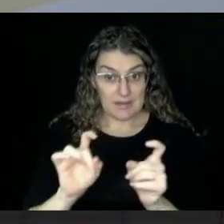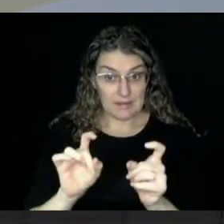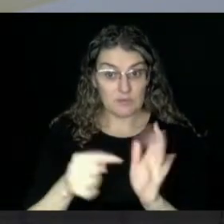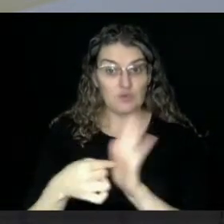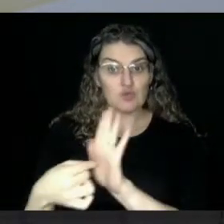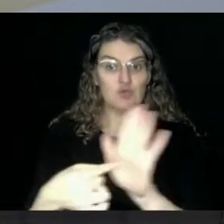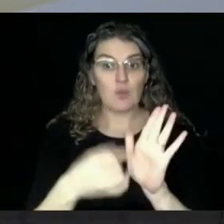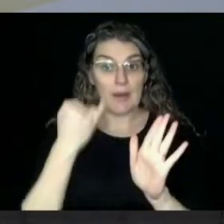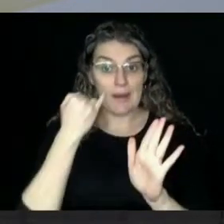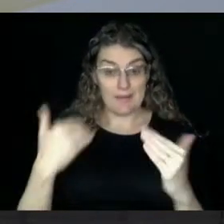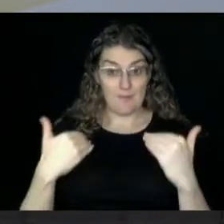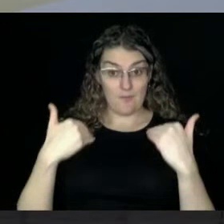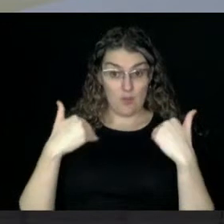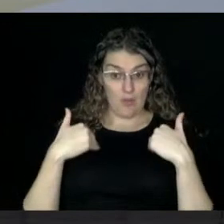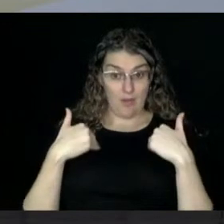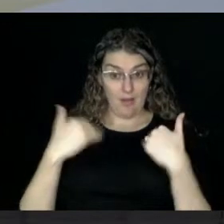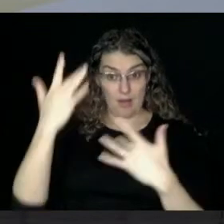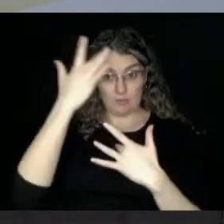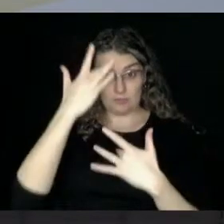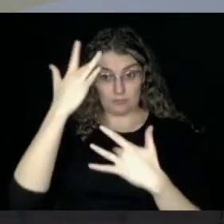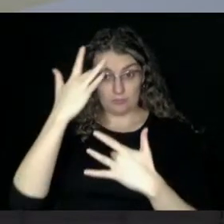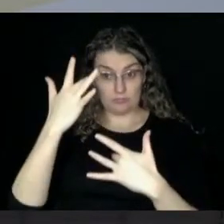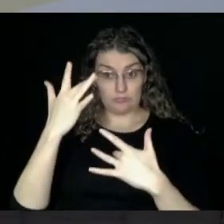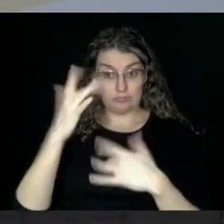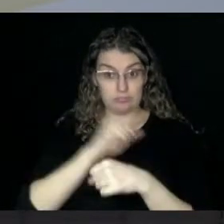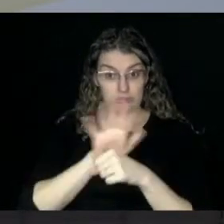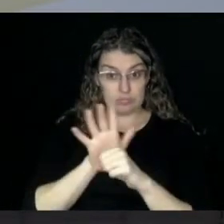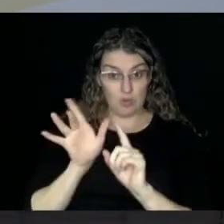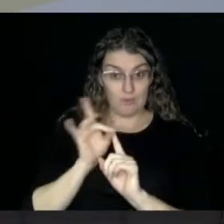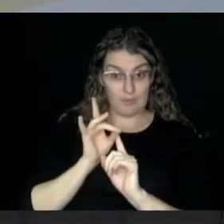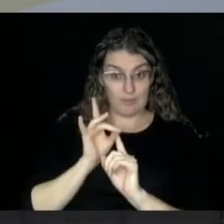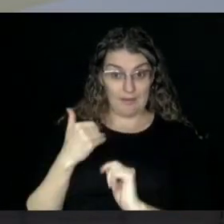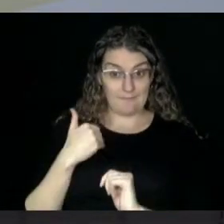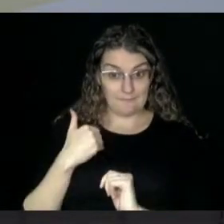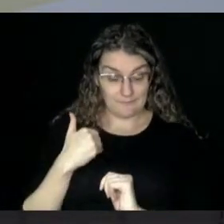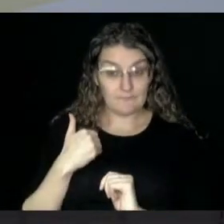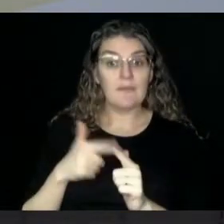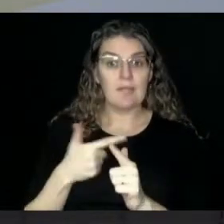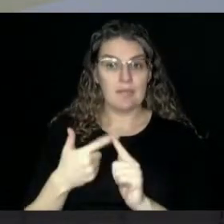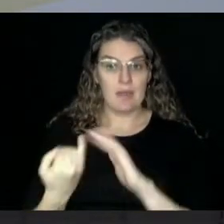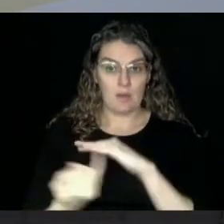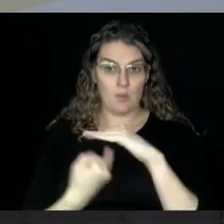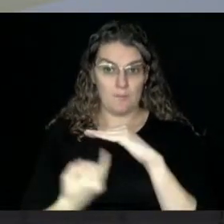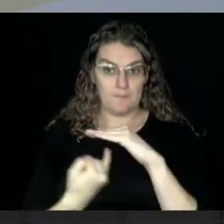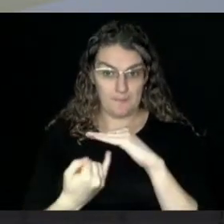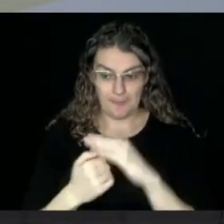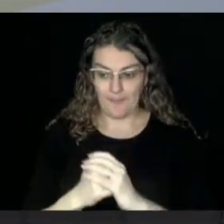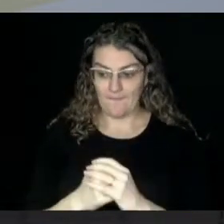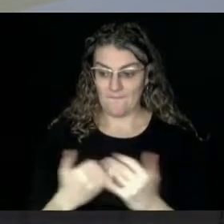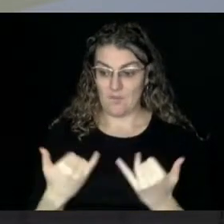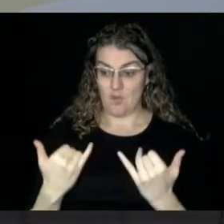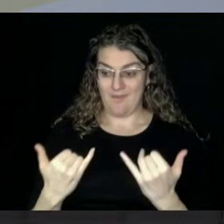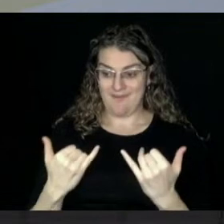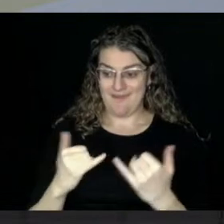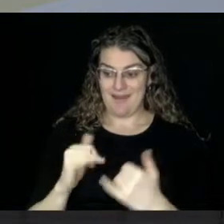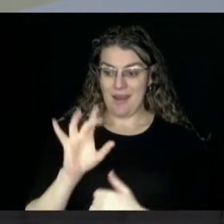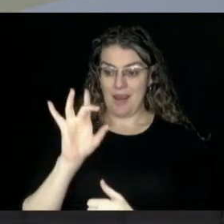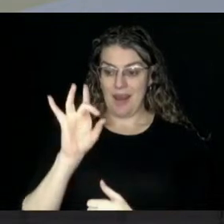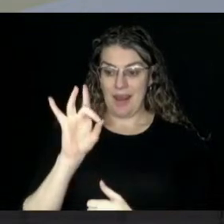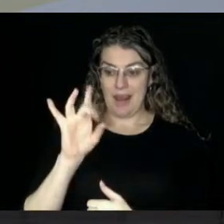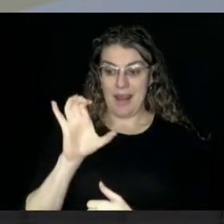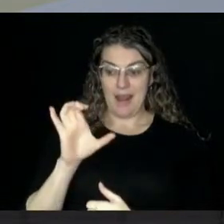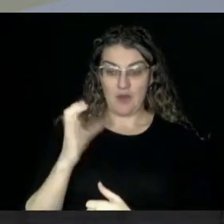of course, should quarantine. Currently, we have capacity to do 850 lab-based PCR tests per